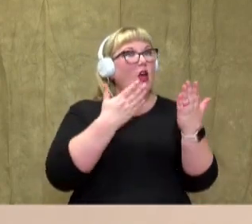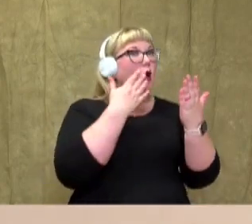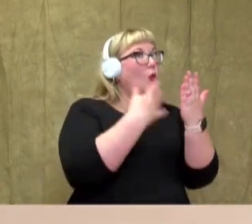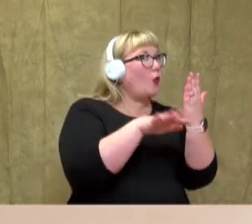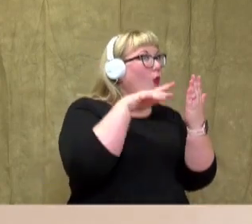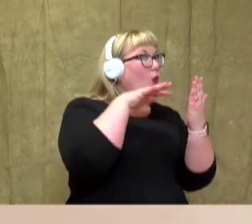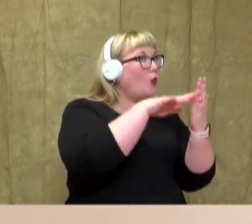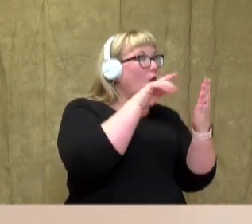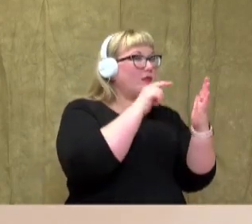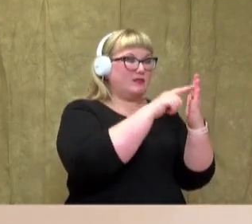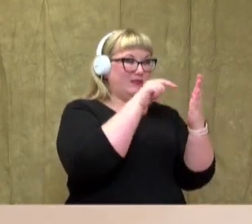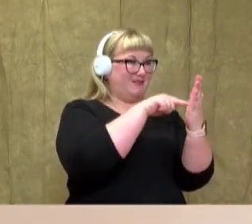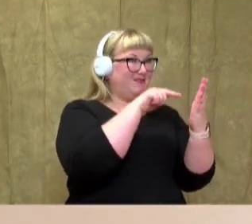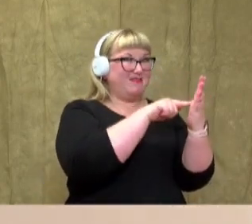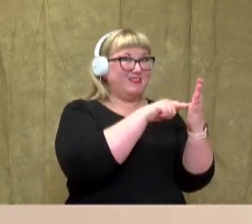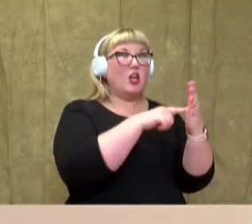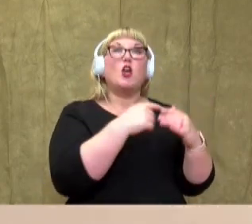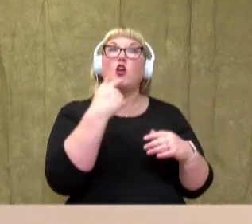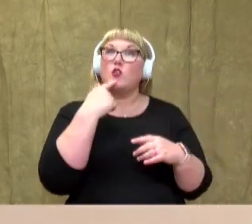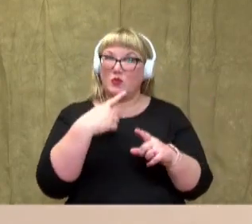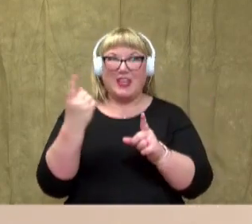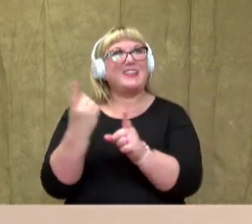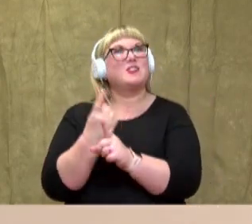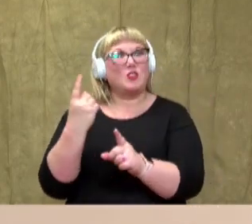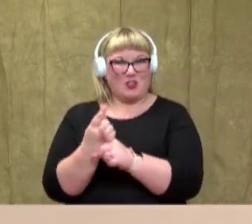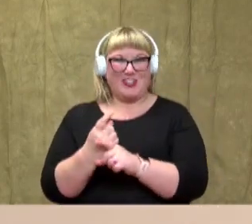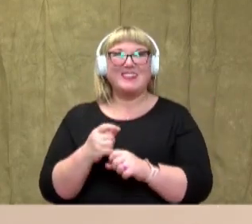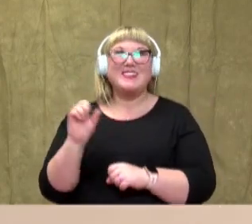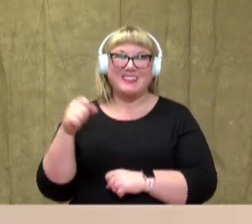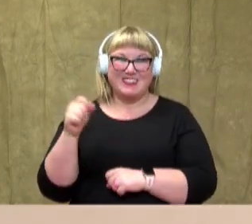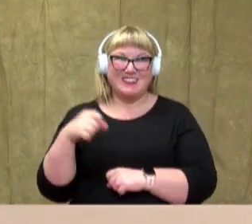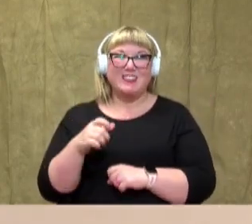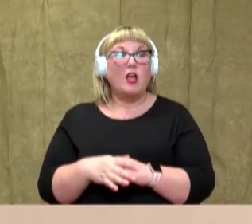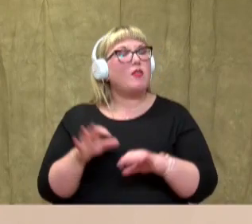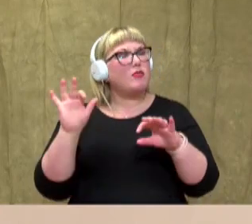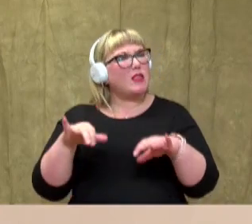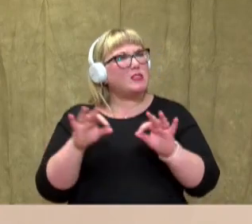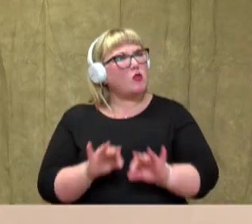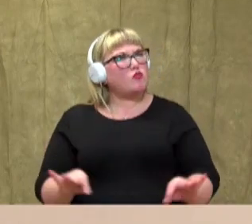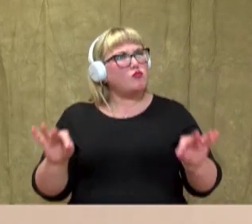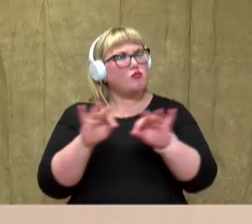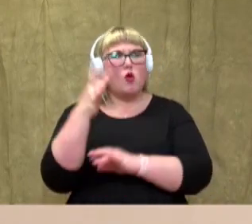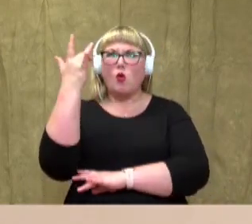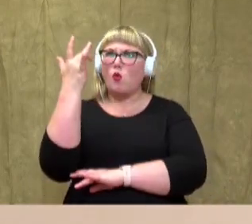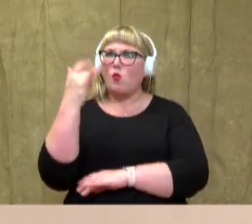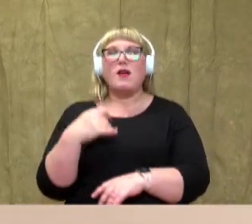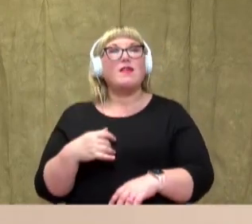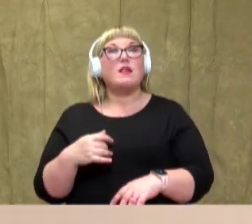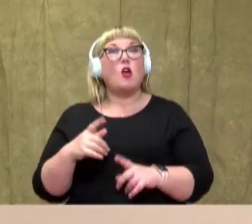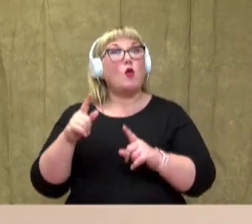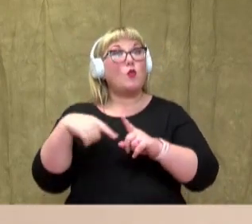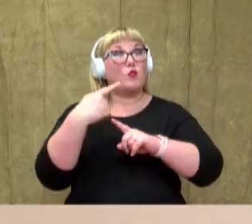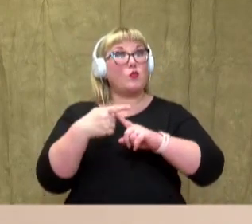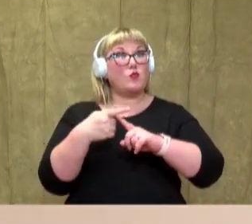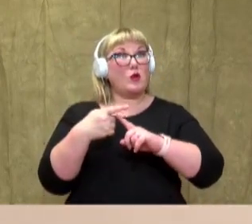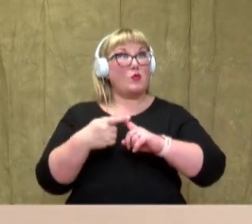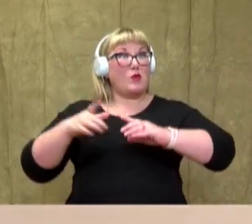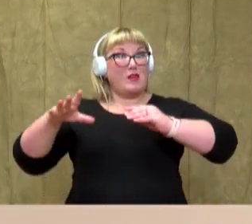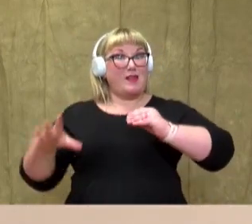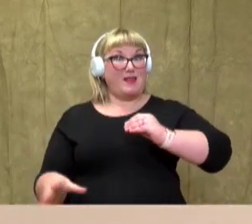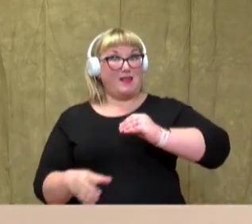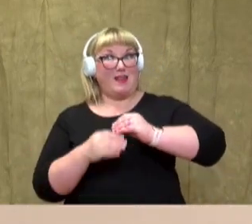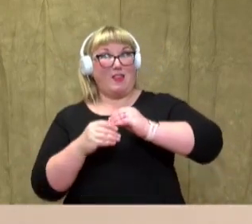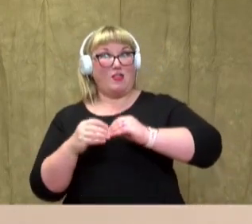your palm, you are saying the sound correctly. And that's important because when we begin to add the ch sound